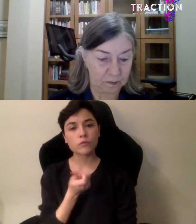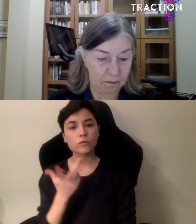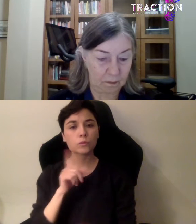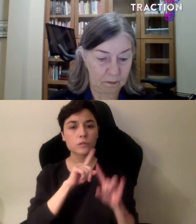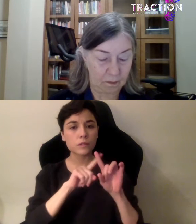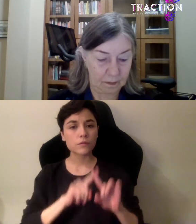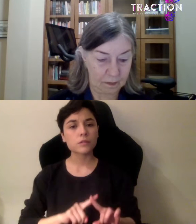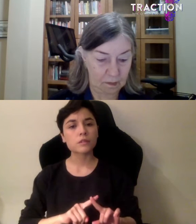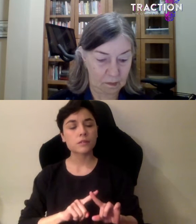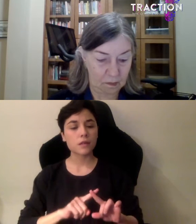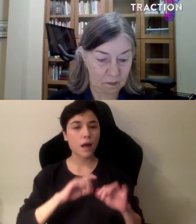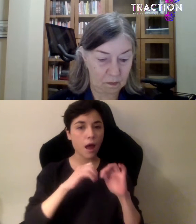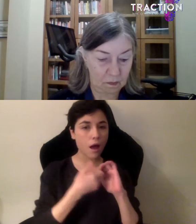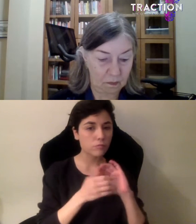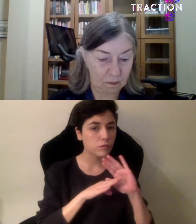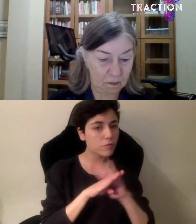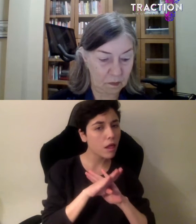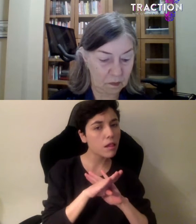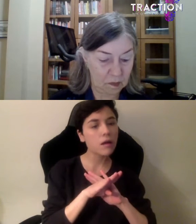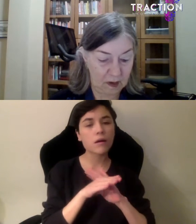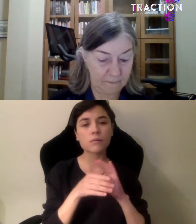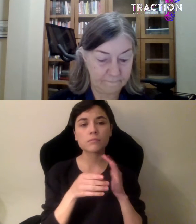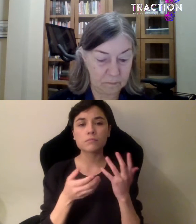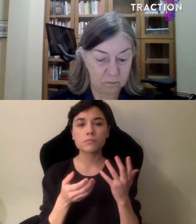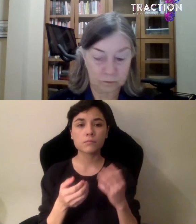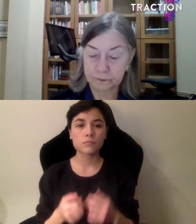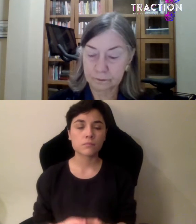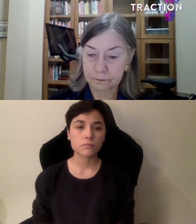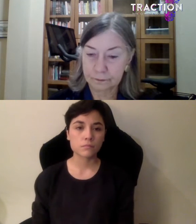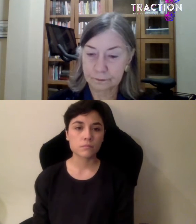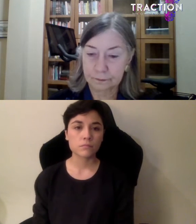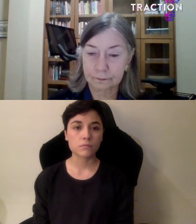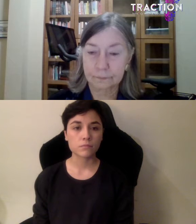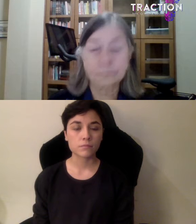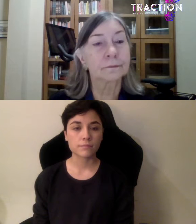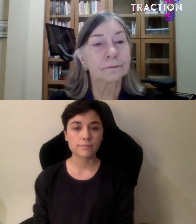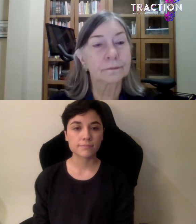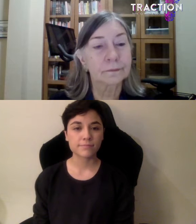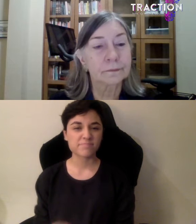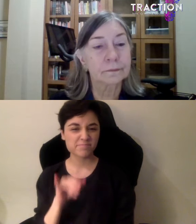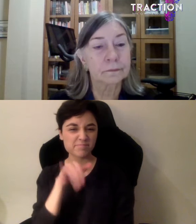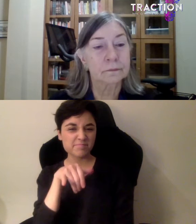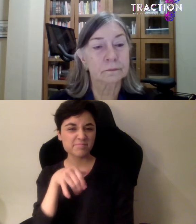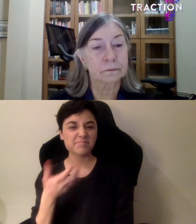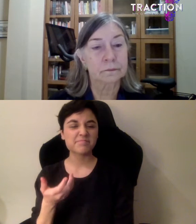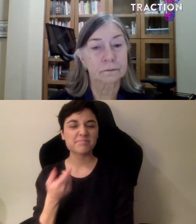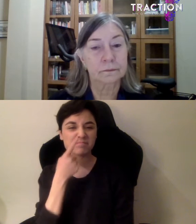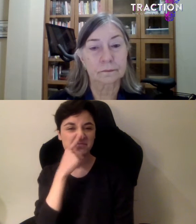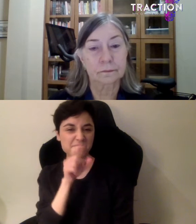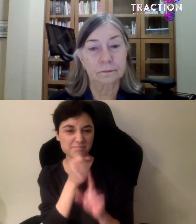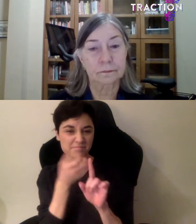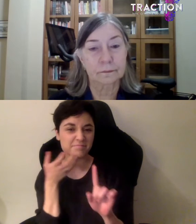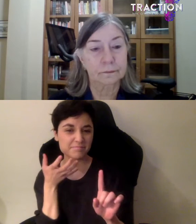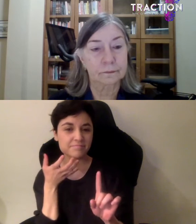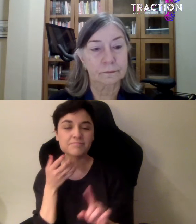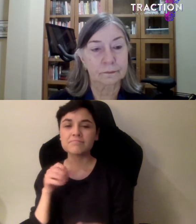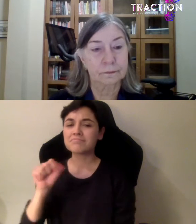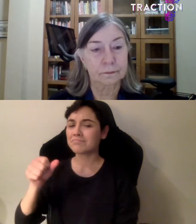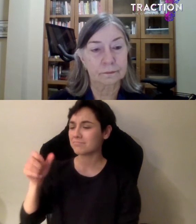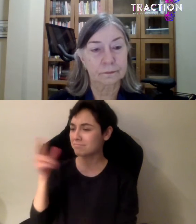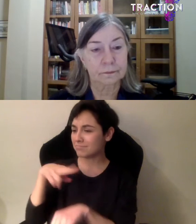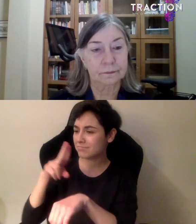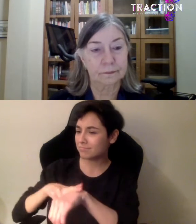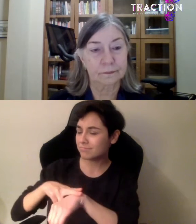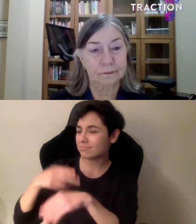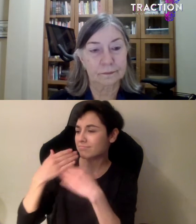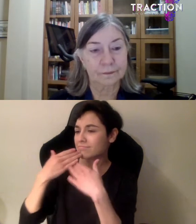and is it going to make us sick and all that? Absolutely. And thanks, Michael, for having us. And